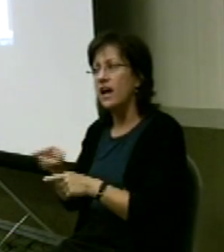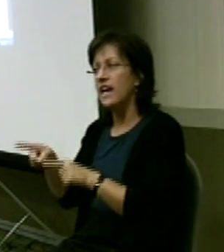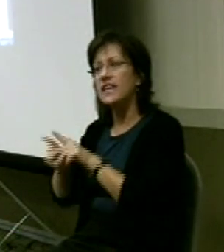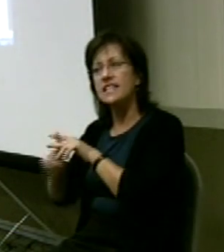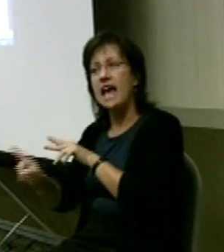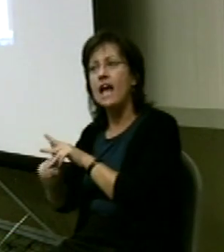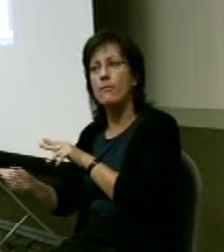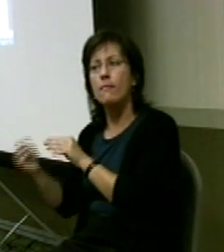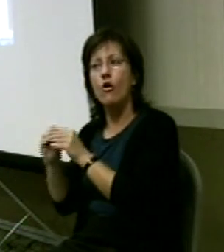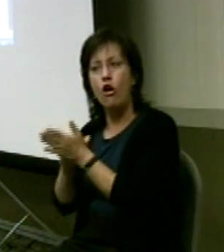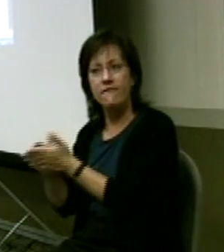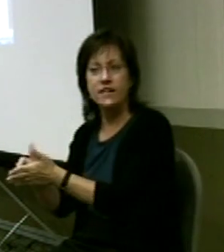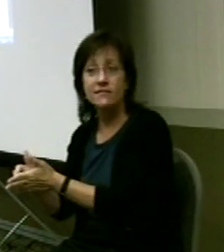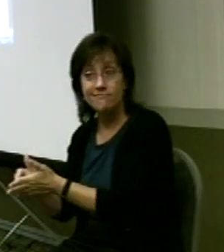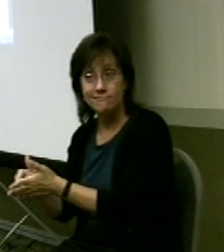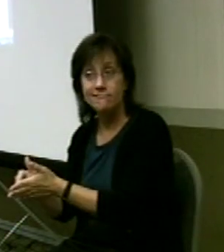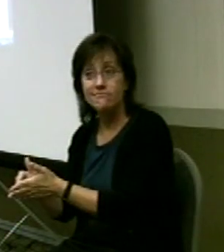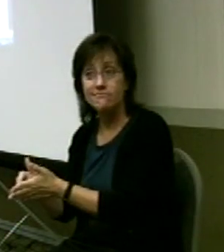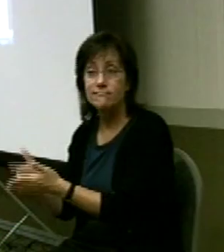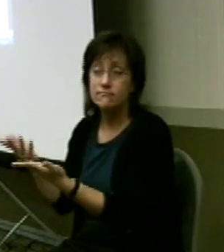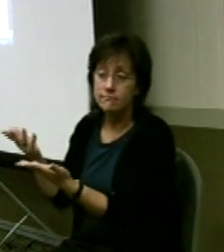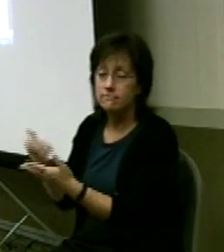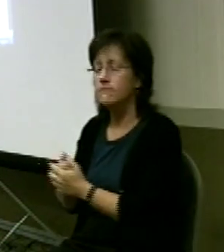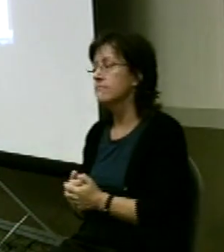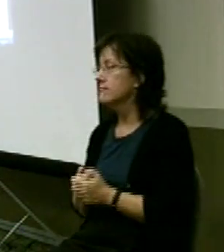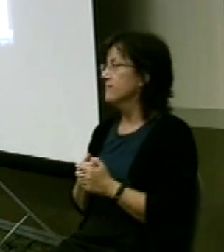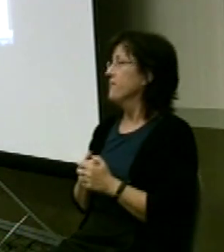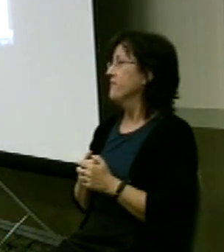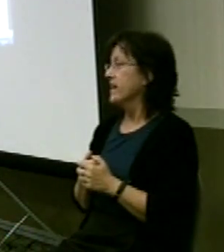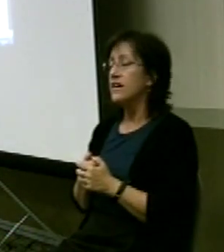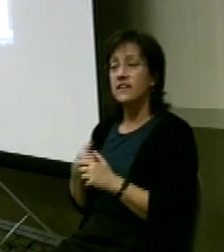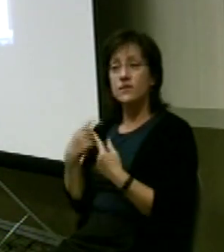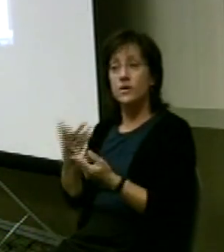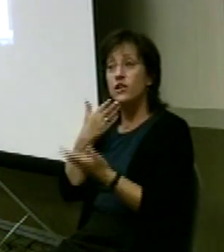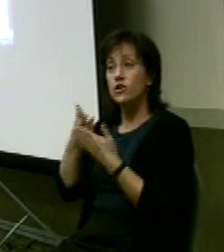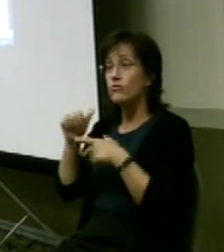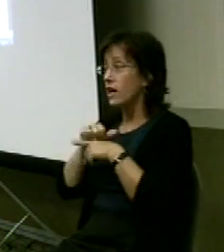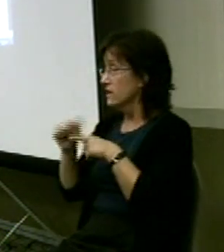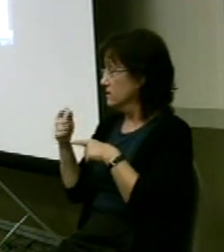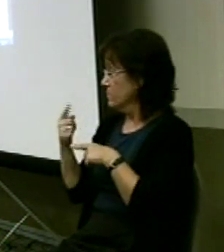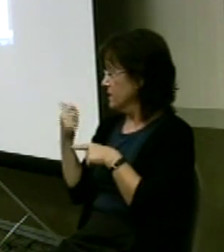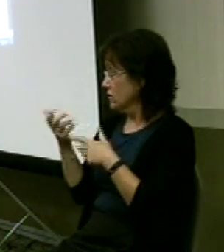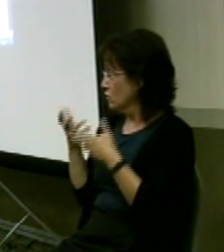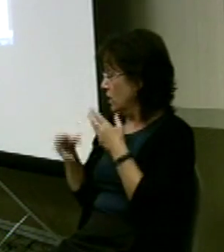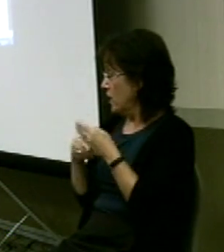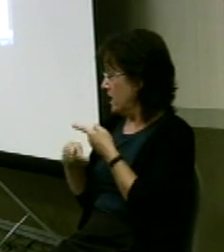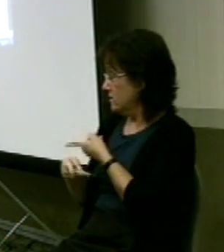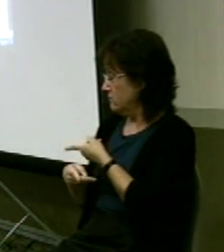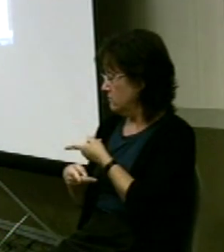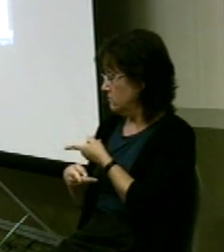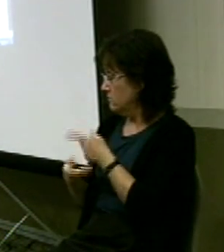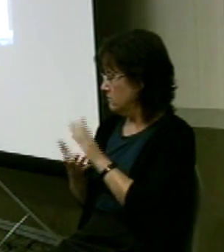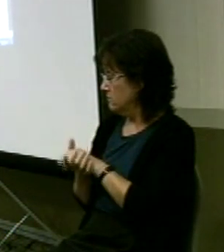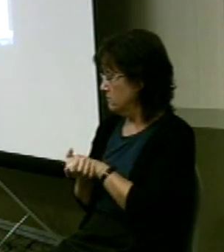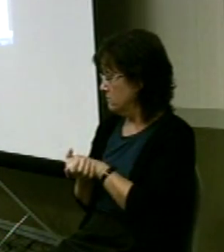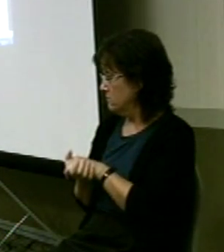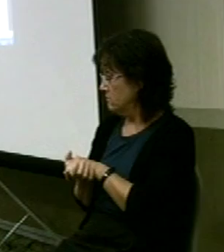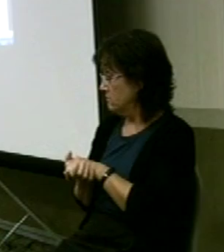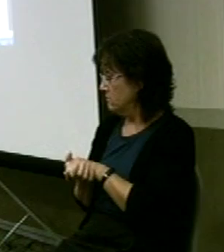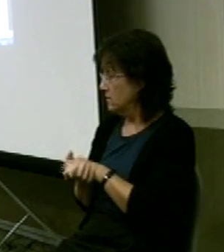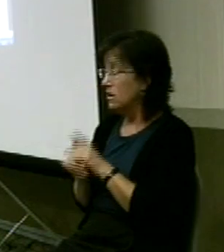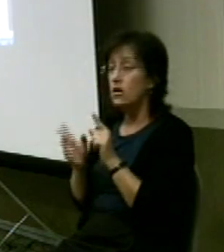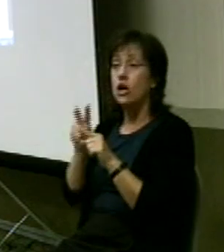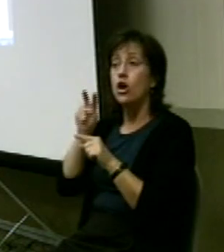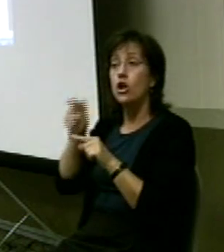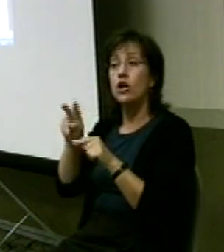escaping more often. Something like that. All right. So this has been good practice. You have anything else you want to say about this? Yeah, I mean, if